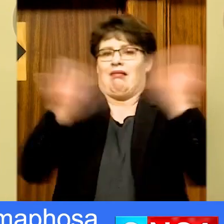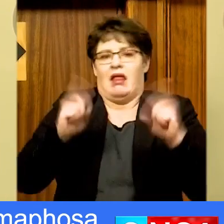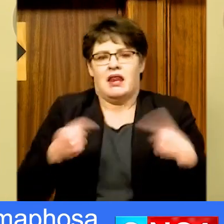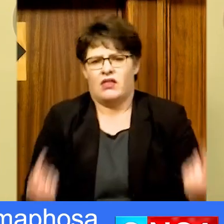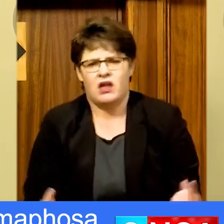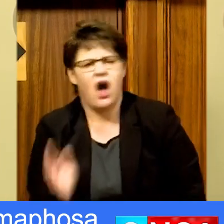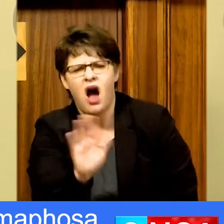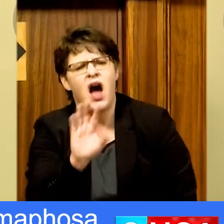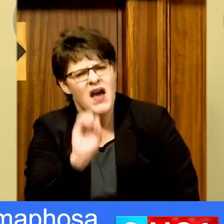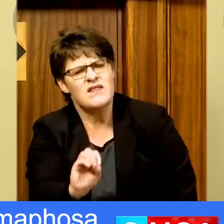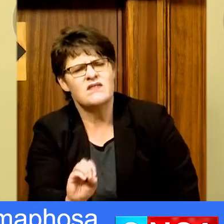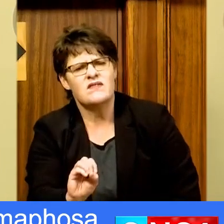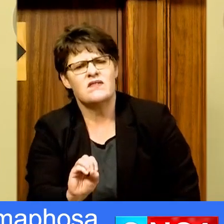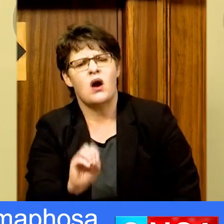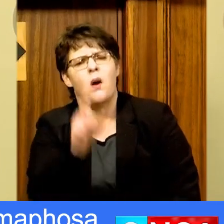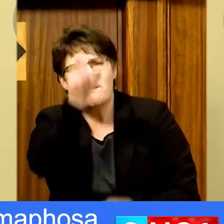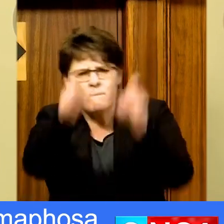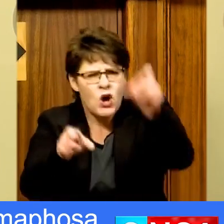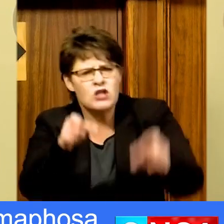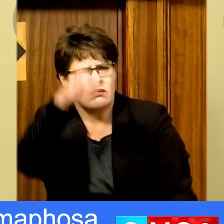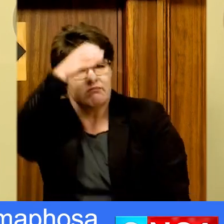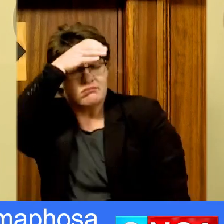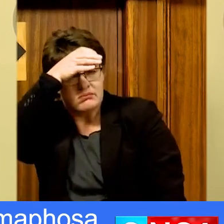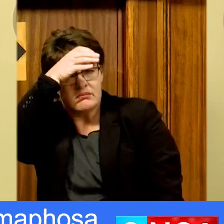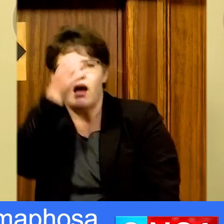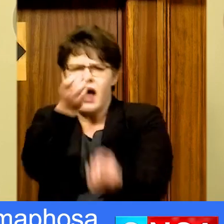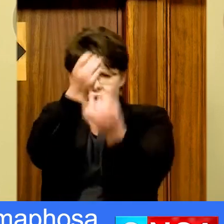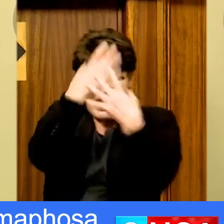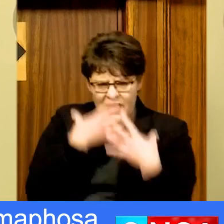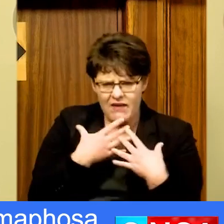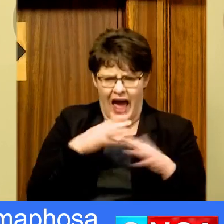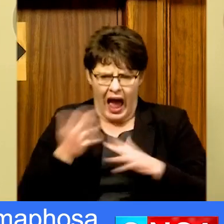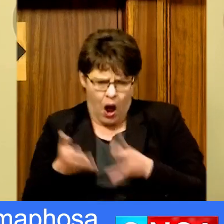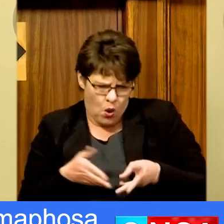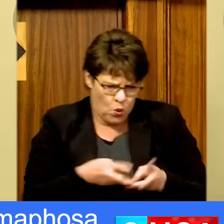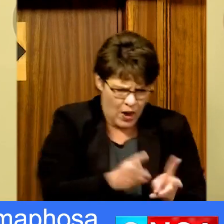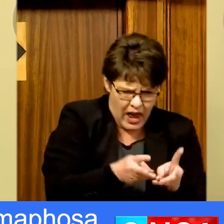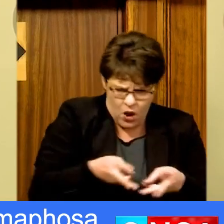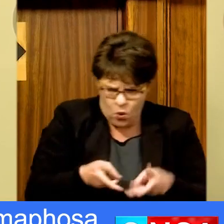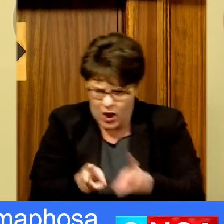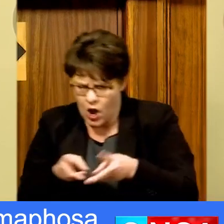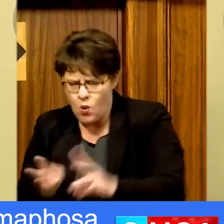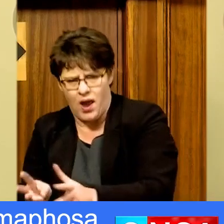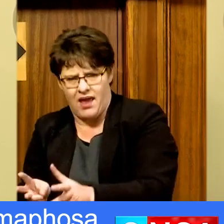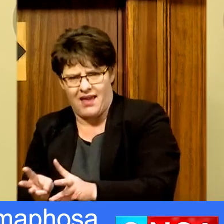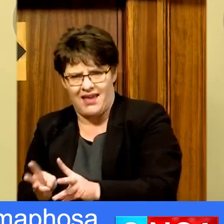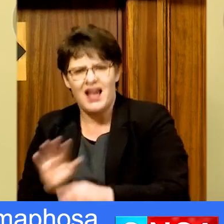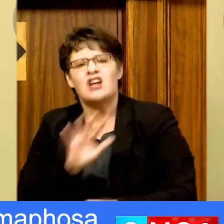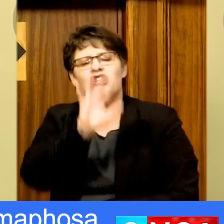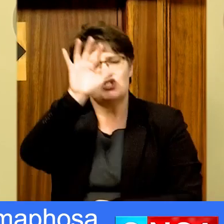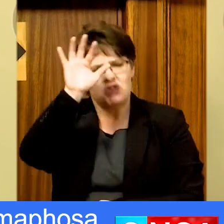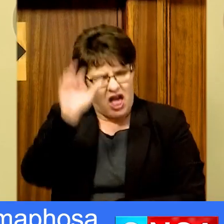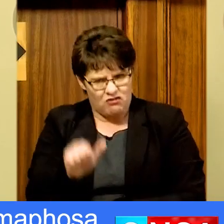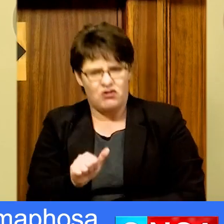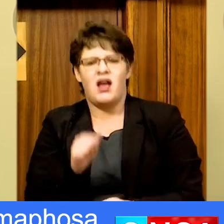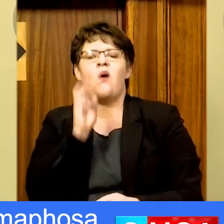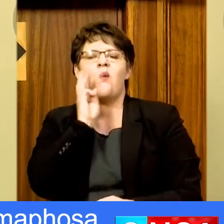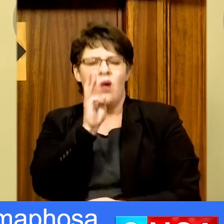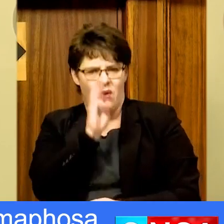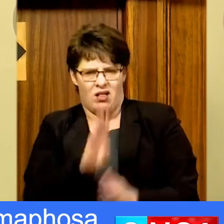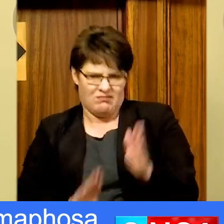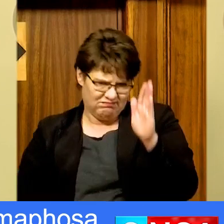scientists and other scenarios presented as models that project that may